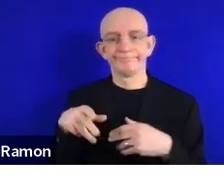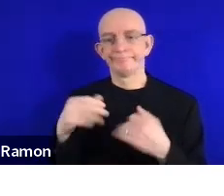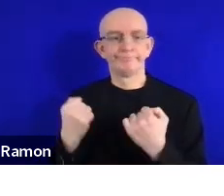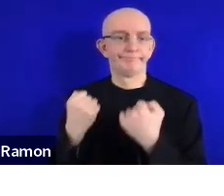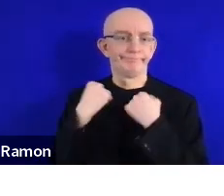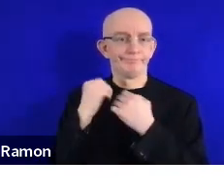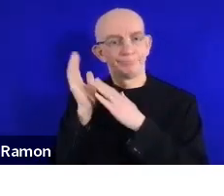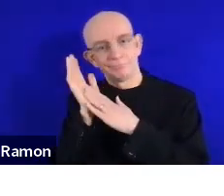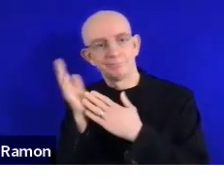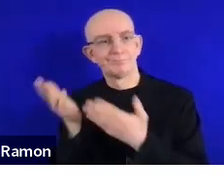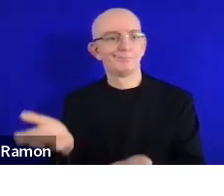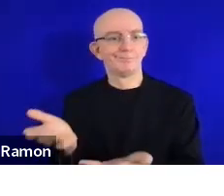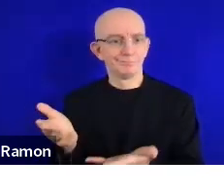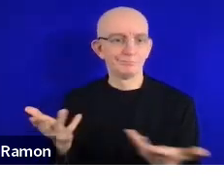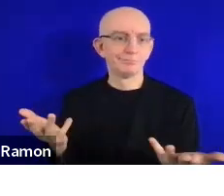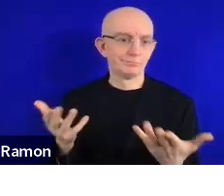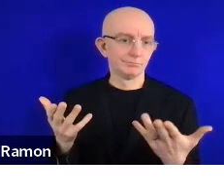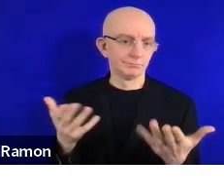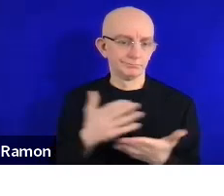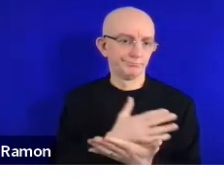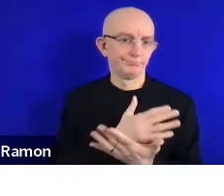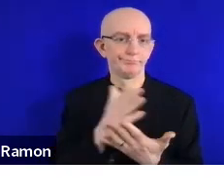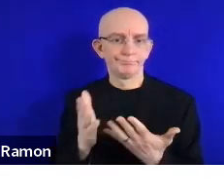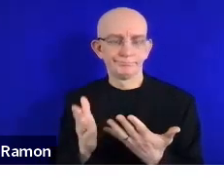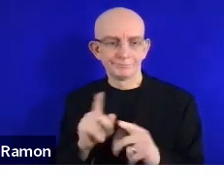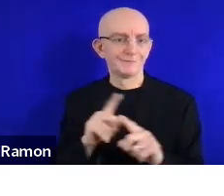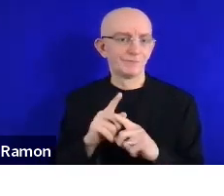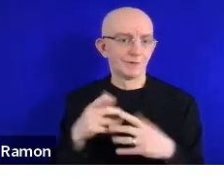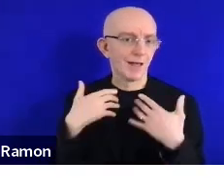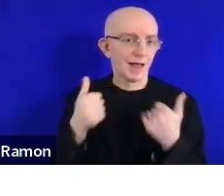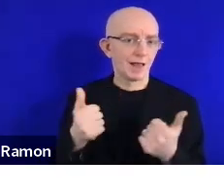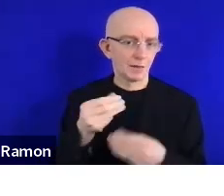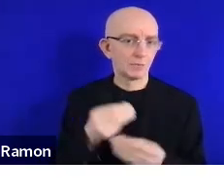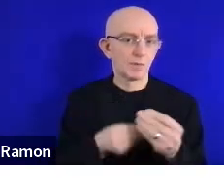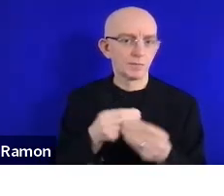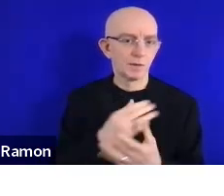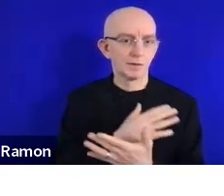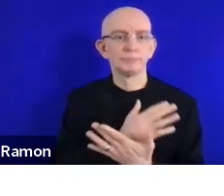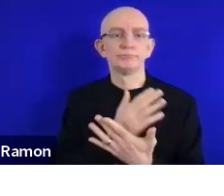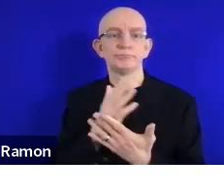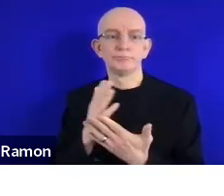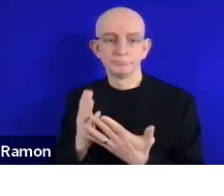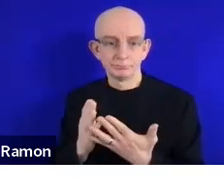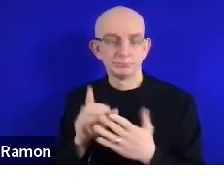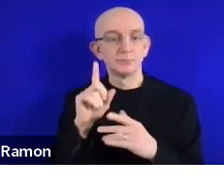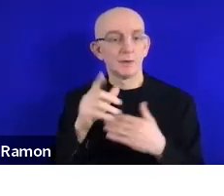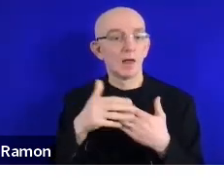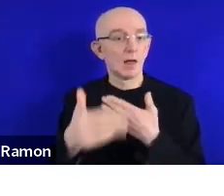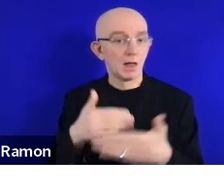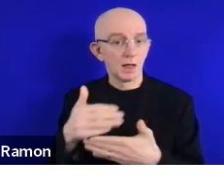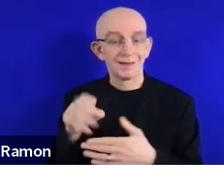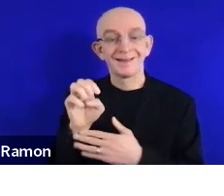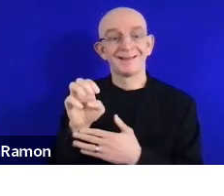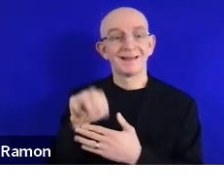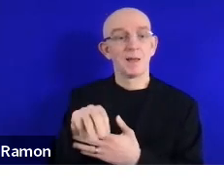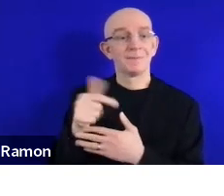carer, he was able to become more independent, he was able to recover, and after a period of time, it was